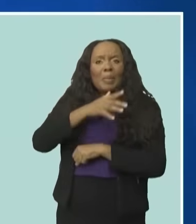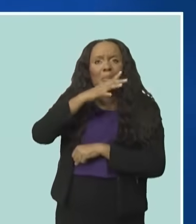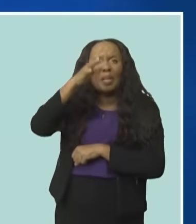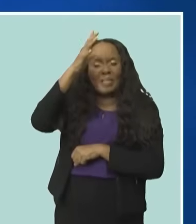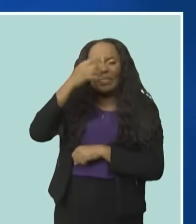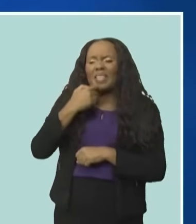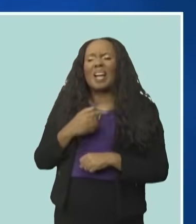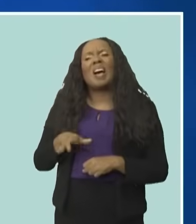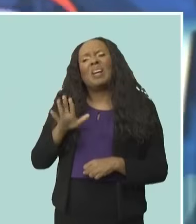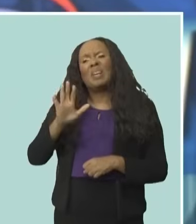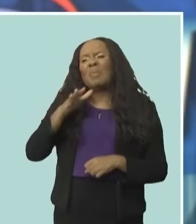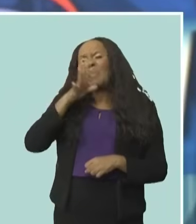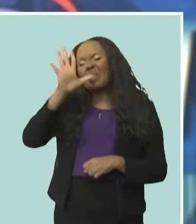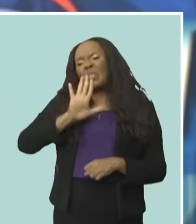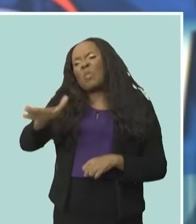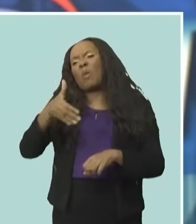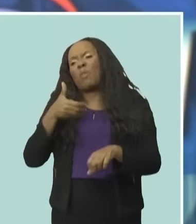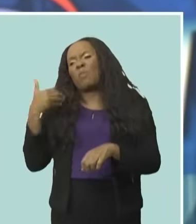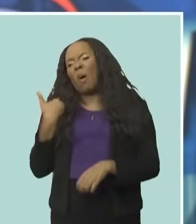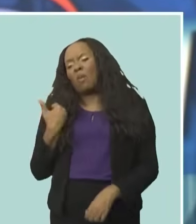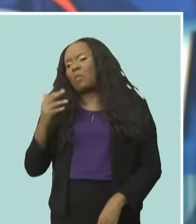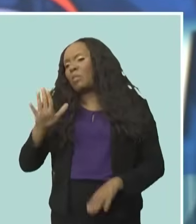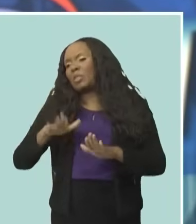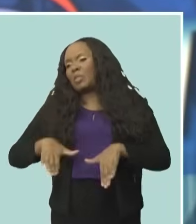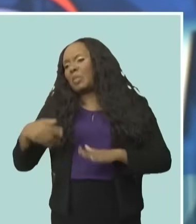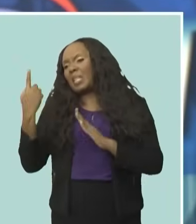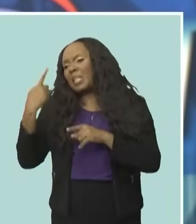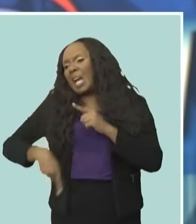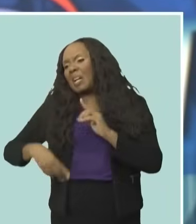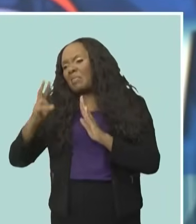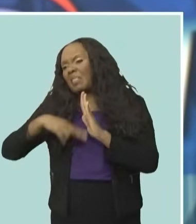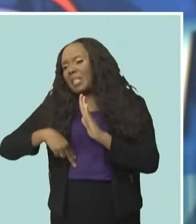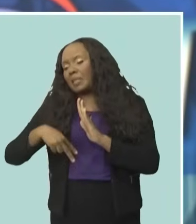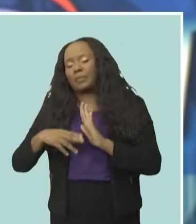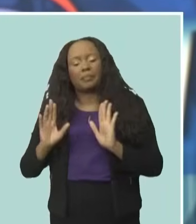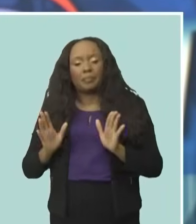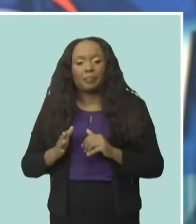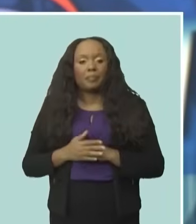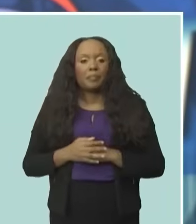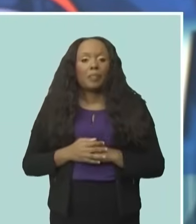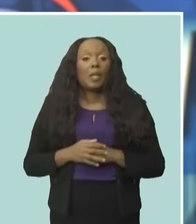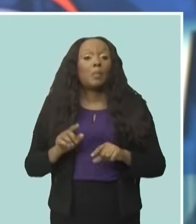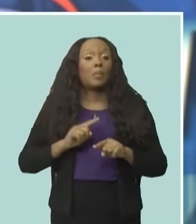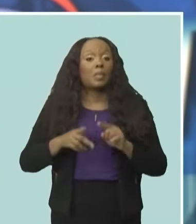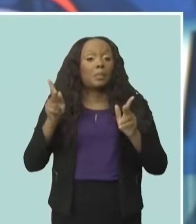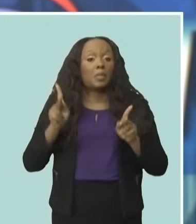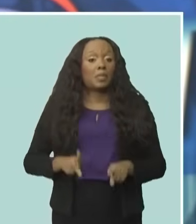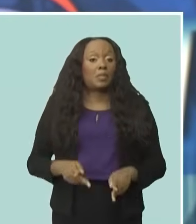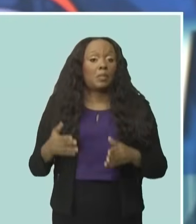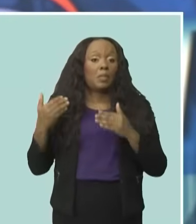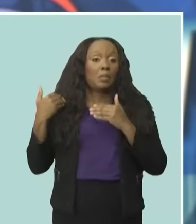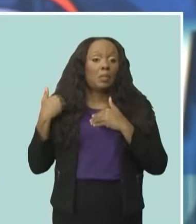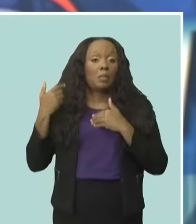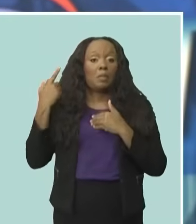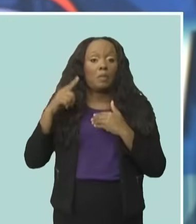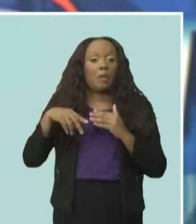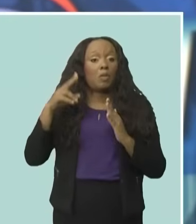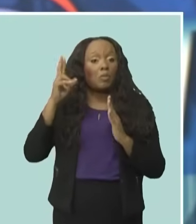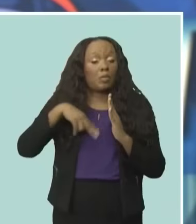That's all. However, founder of Babs Reading Clinic, Dr. Ashra Bab, believes parents